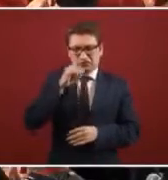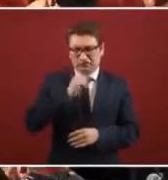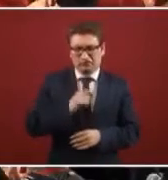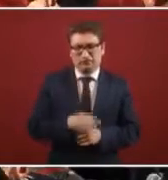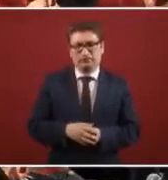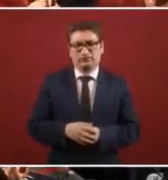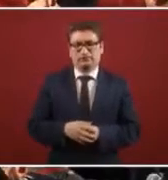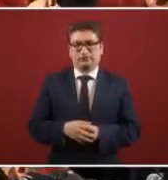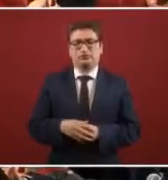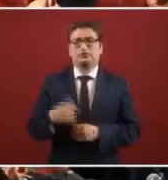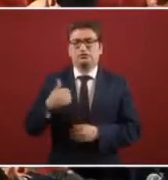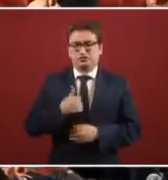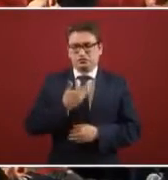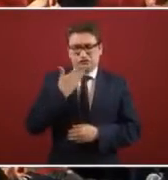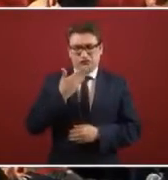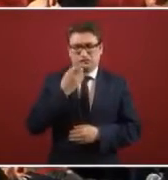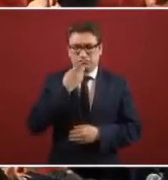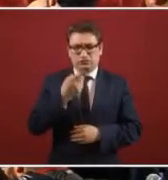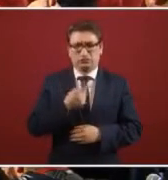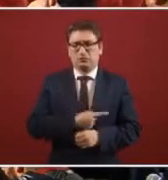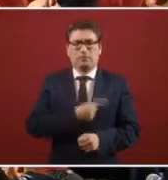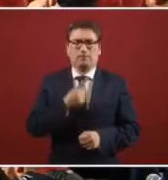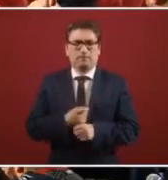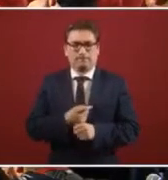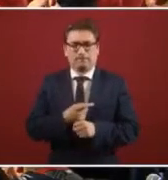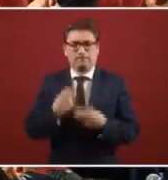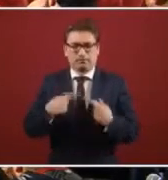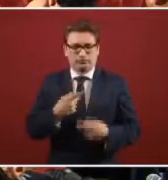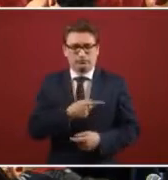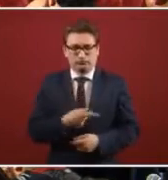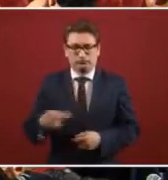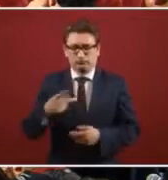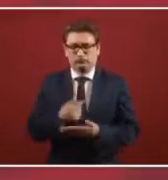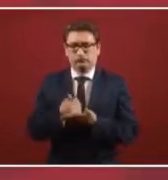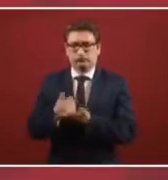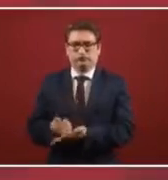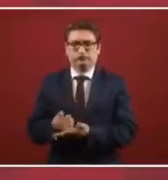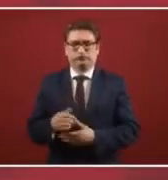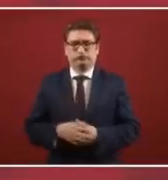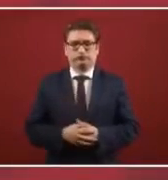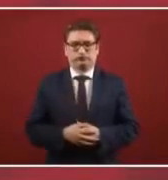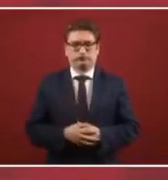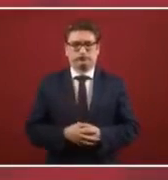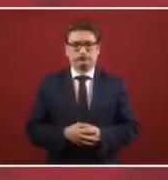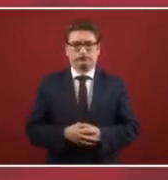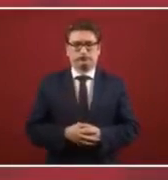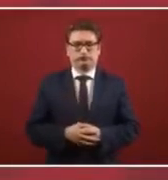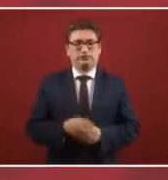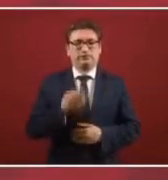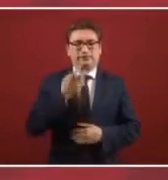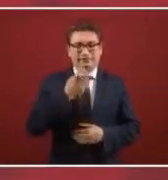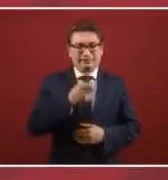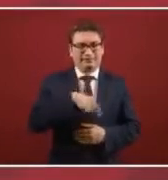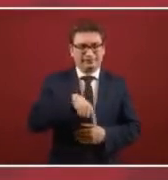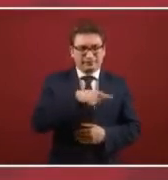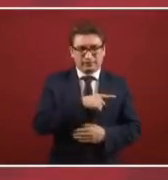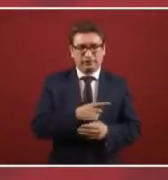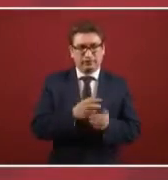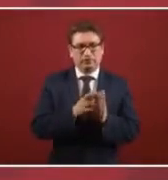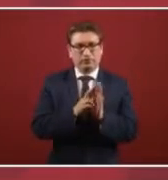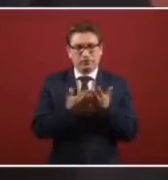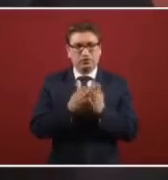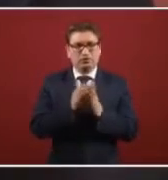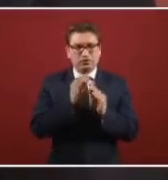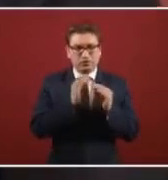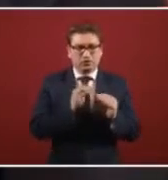for the good atendamos of a los all pobres. we should attend to the poor Miren people. cómo Look at how estará la manipulación this manipulation is.